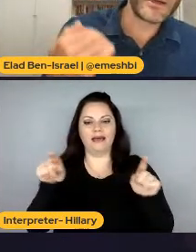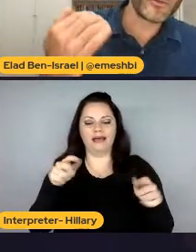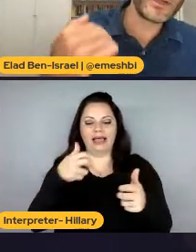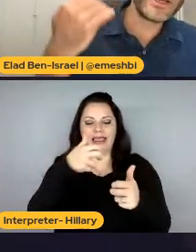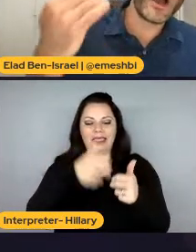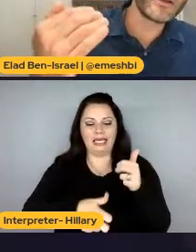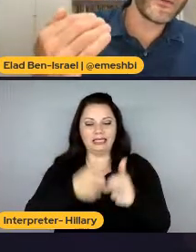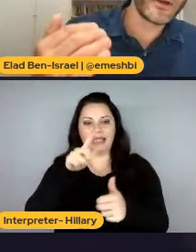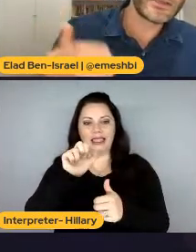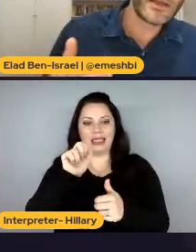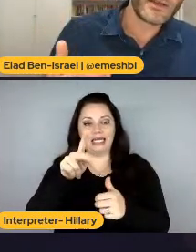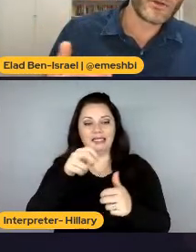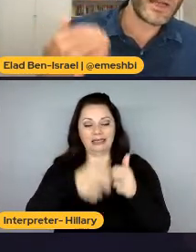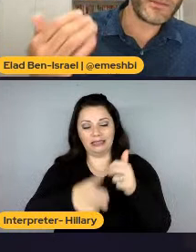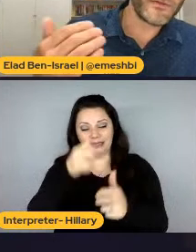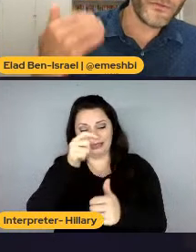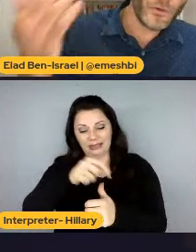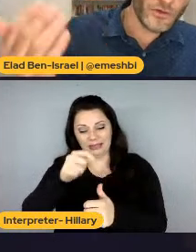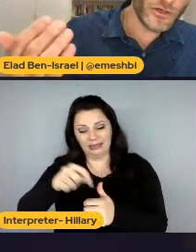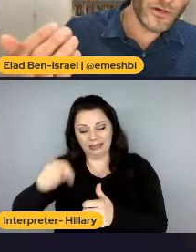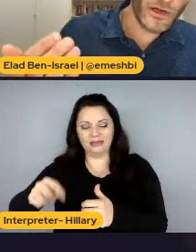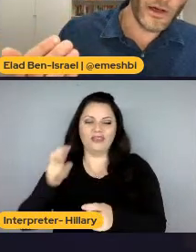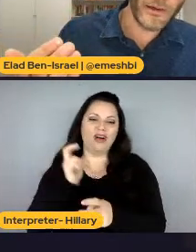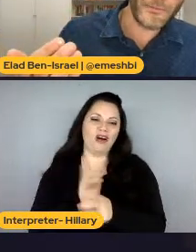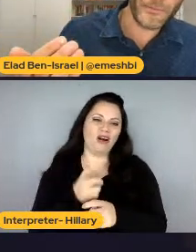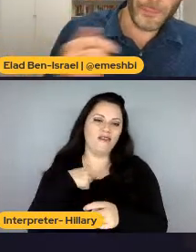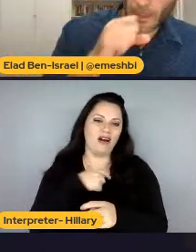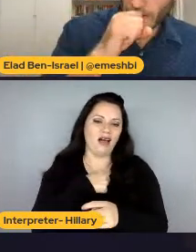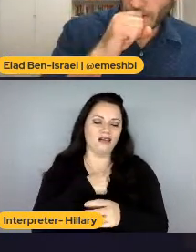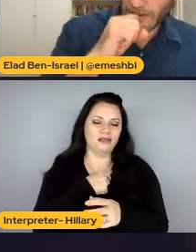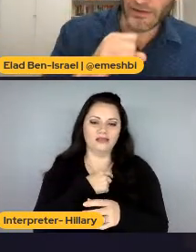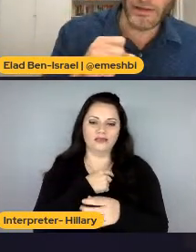leaks make it really hard for us to enable future